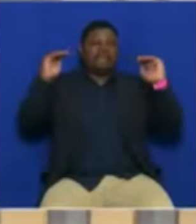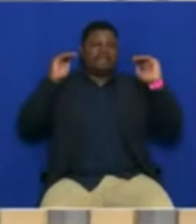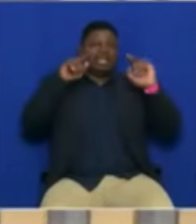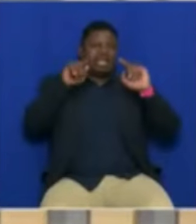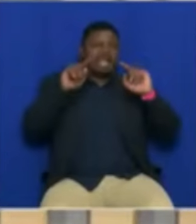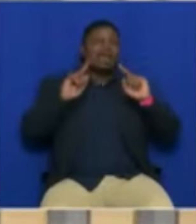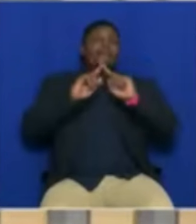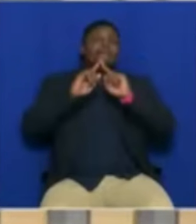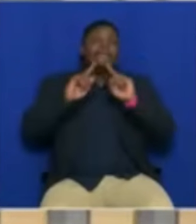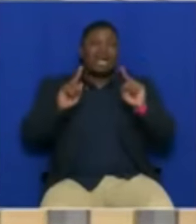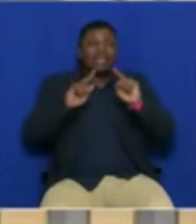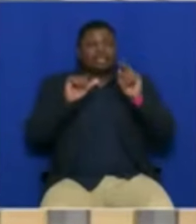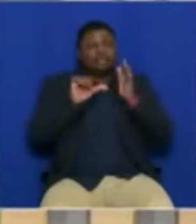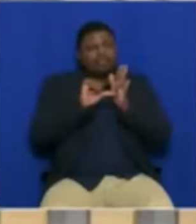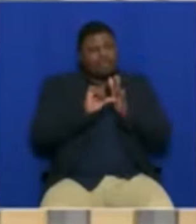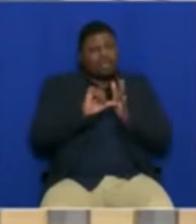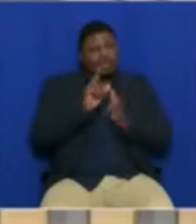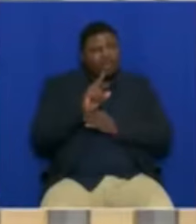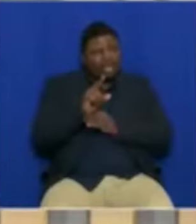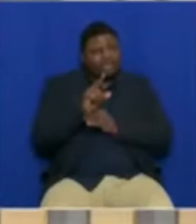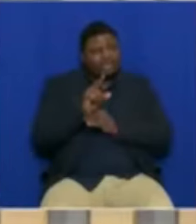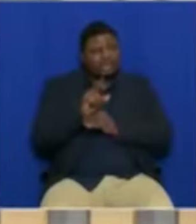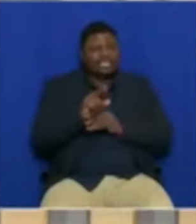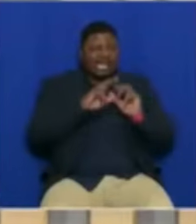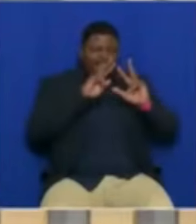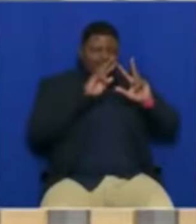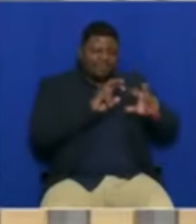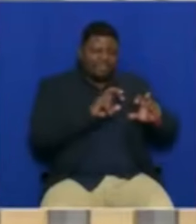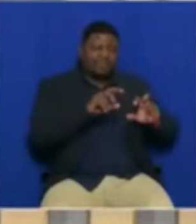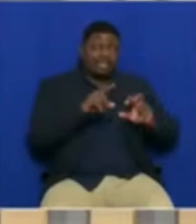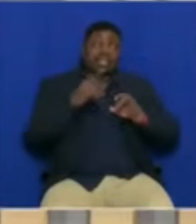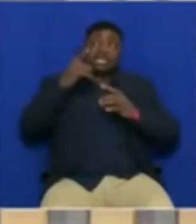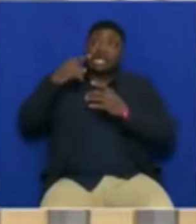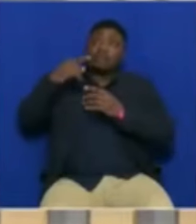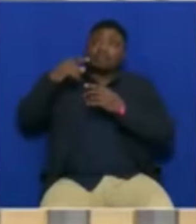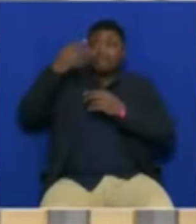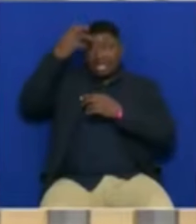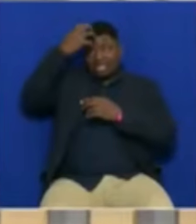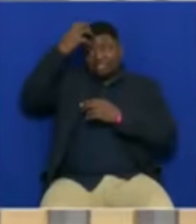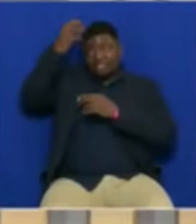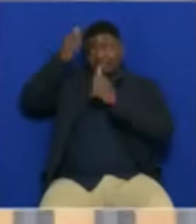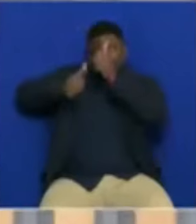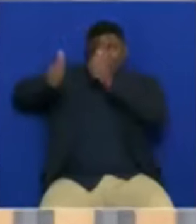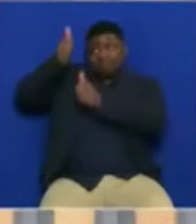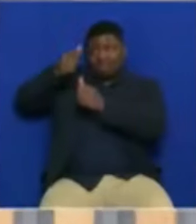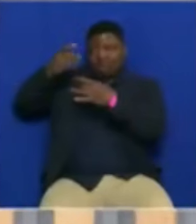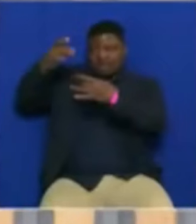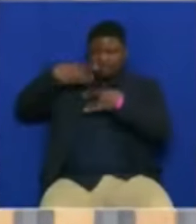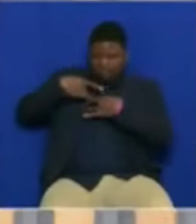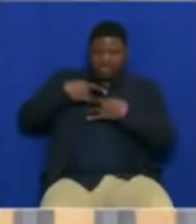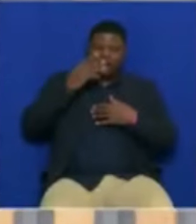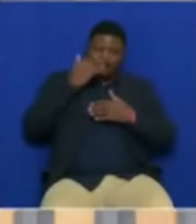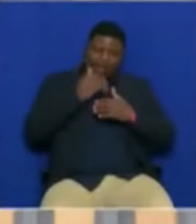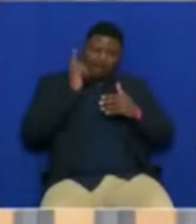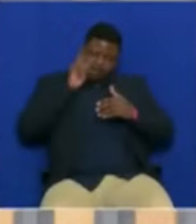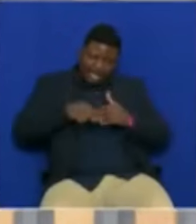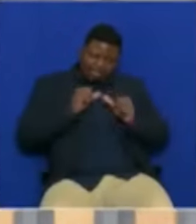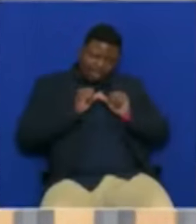investigation. That's what's important to us. Okay. Proceed, carry on with your investigation. So, in your understanding, that's the case